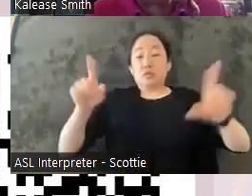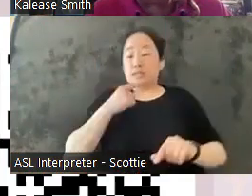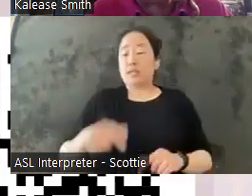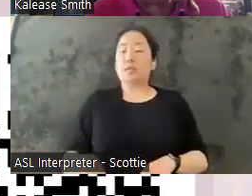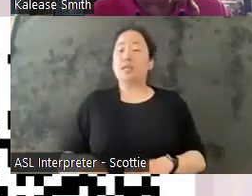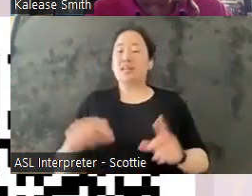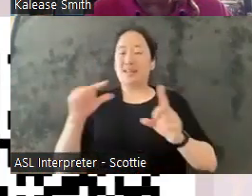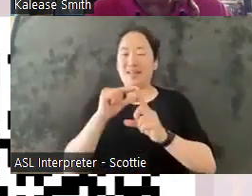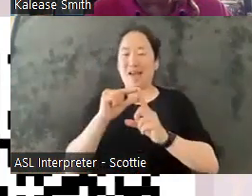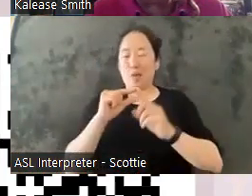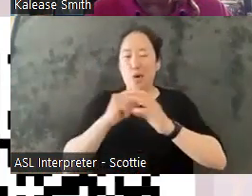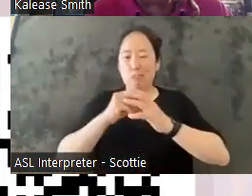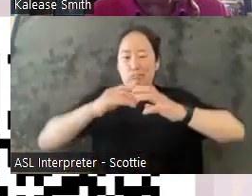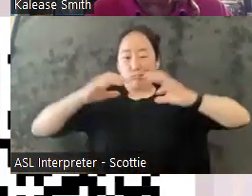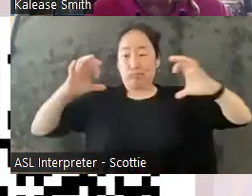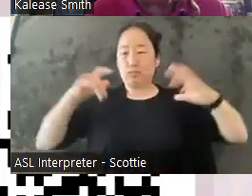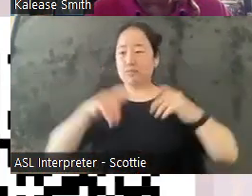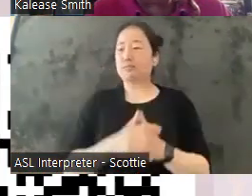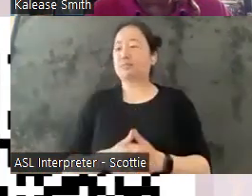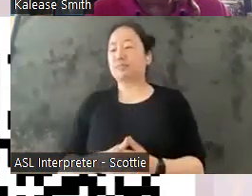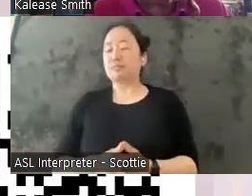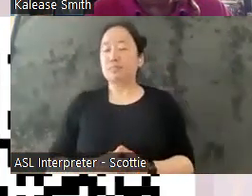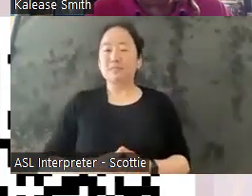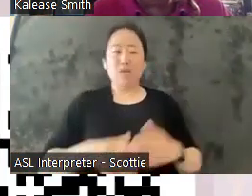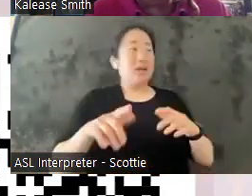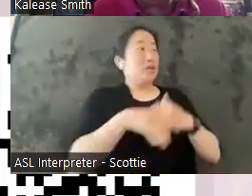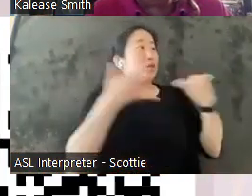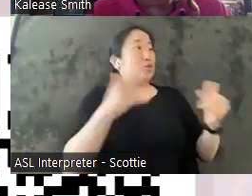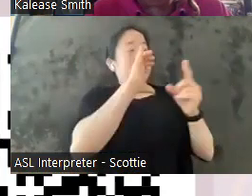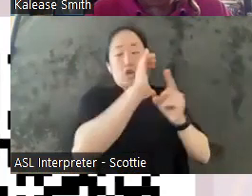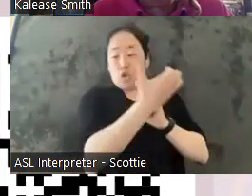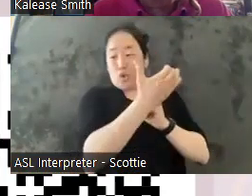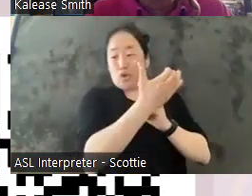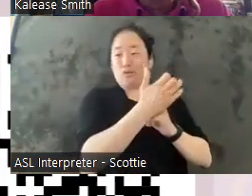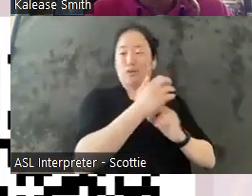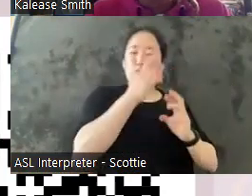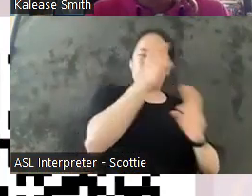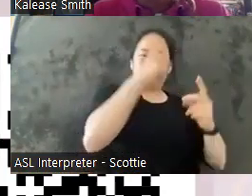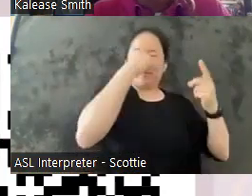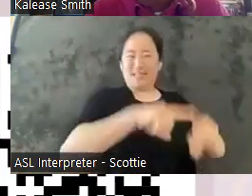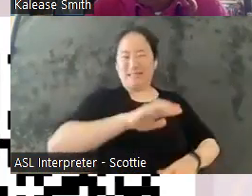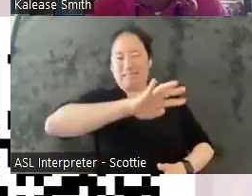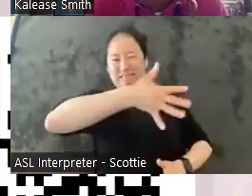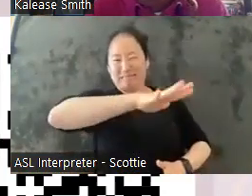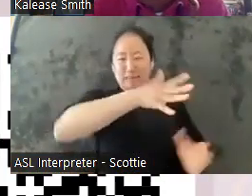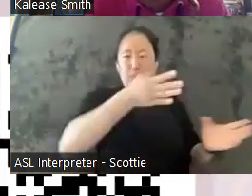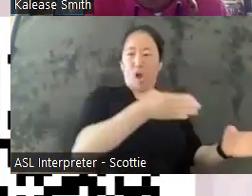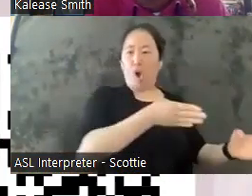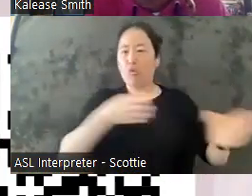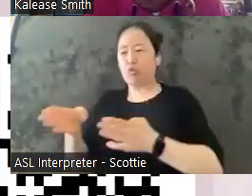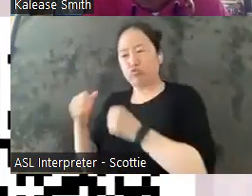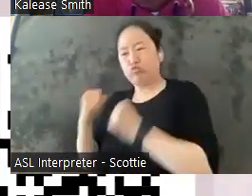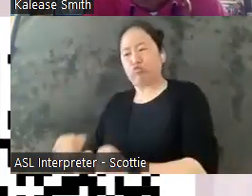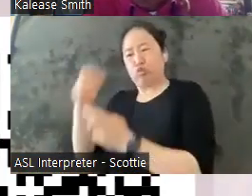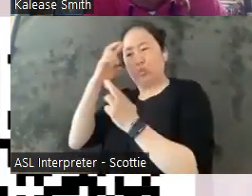does shifting to a culture of respect and consent mean to you? And what does shifting to a culture of respect and consent look or feel like